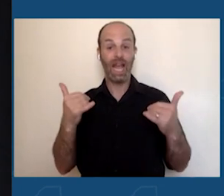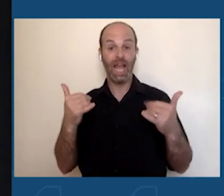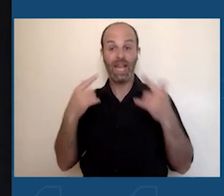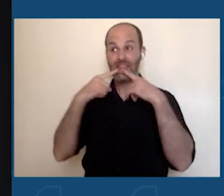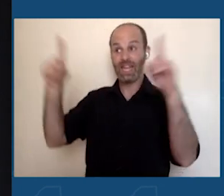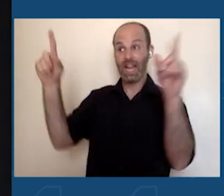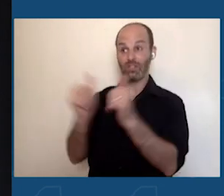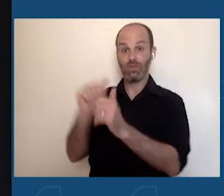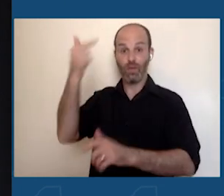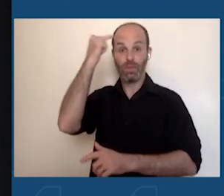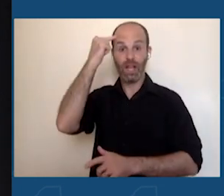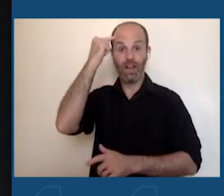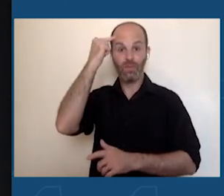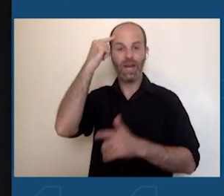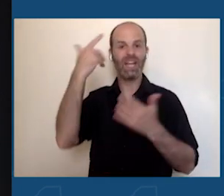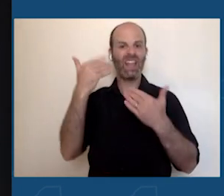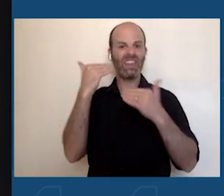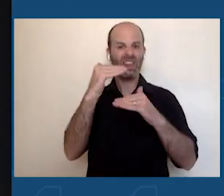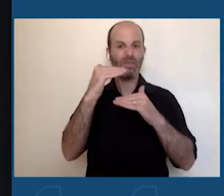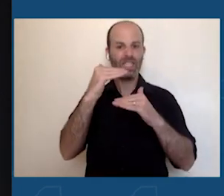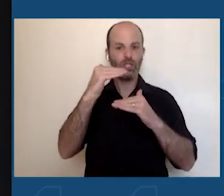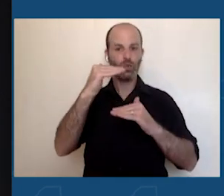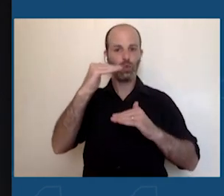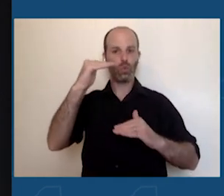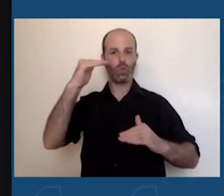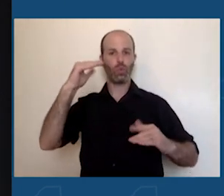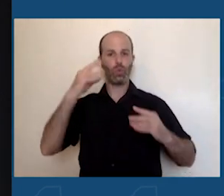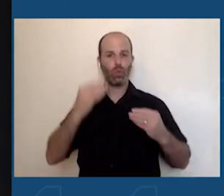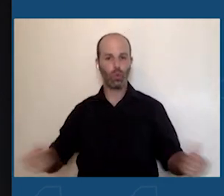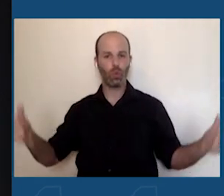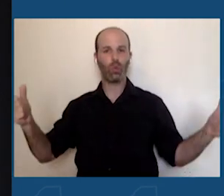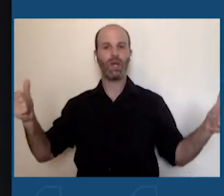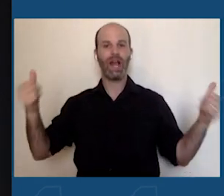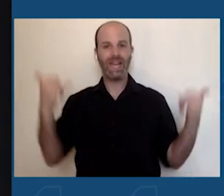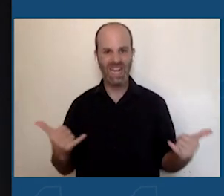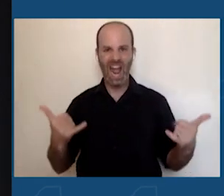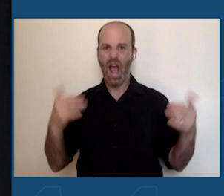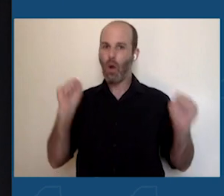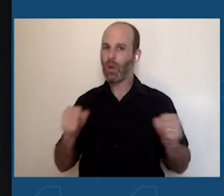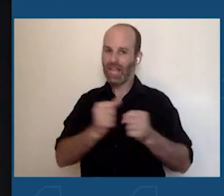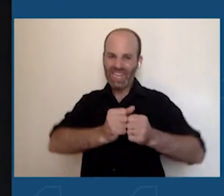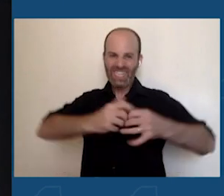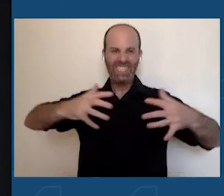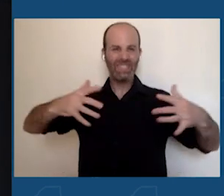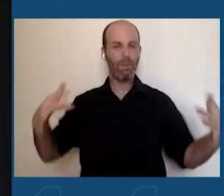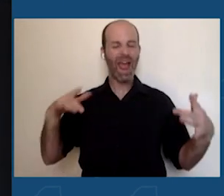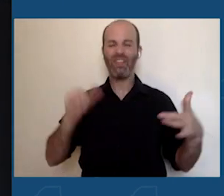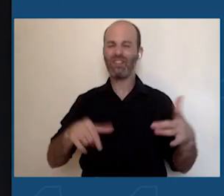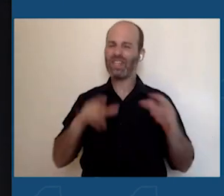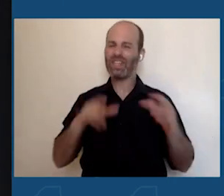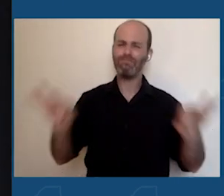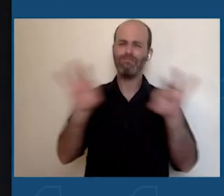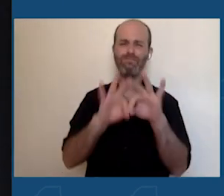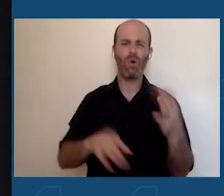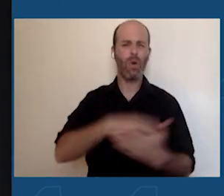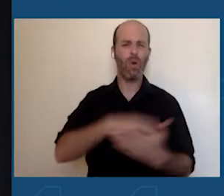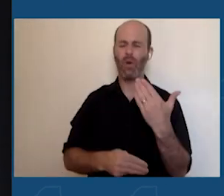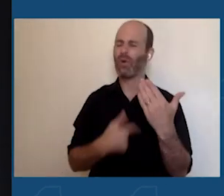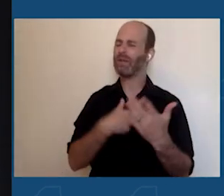constraint, and we will now be able to dramatically expand this critical program. Governor, I cannot